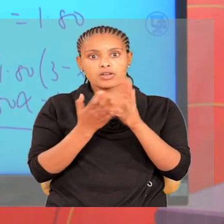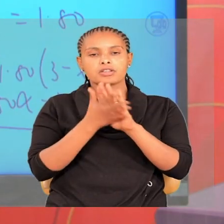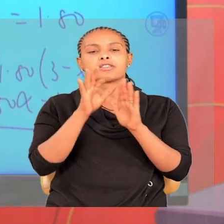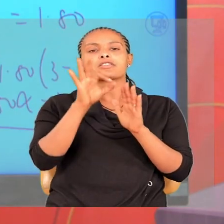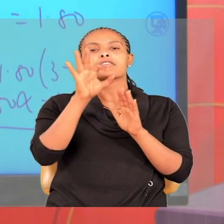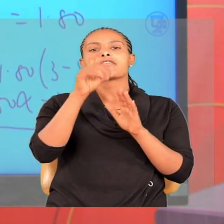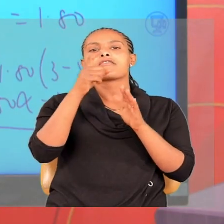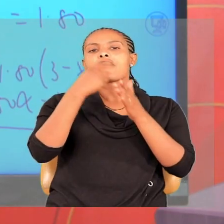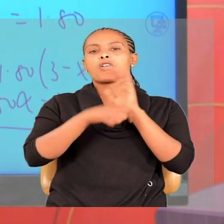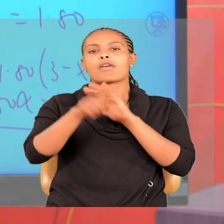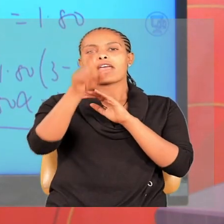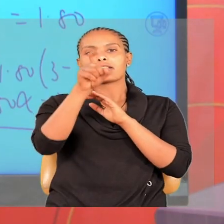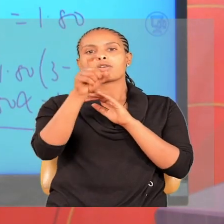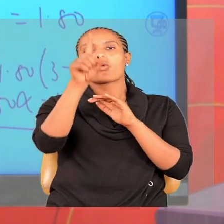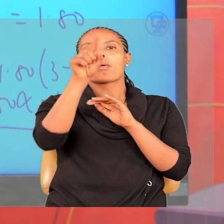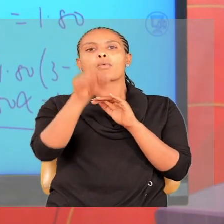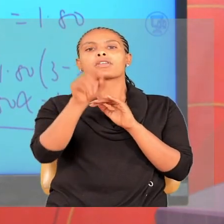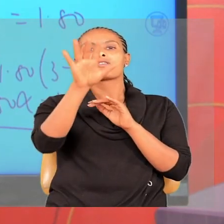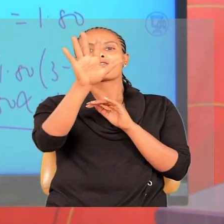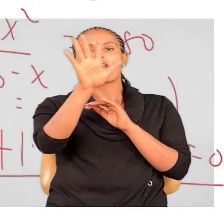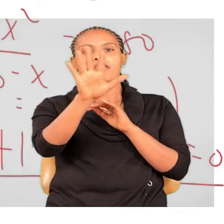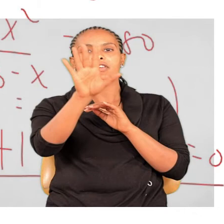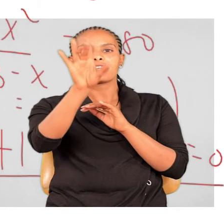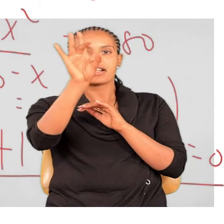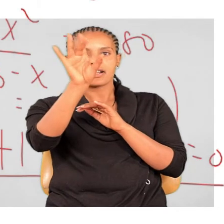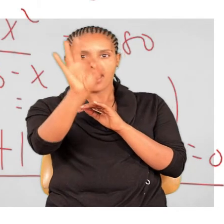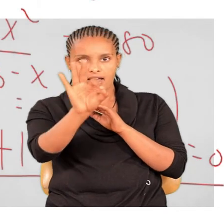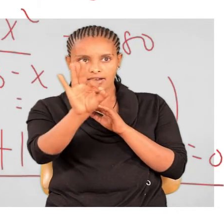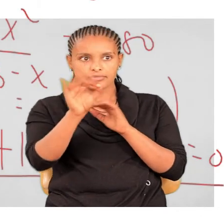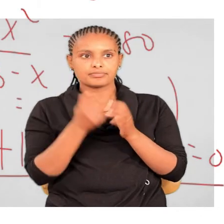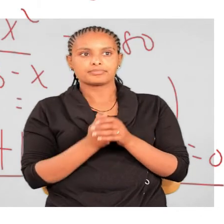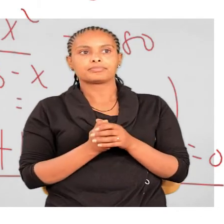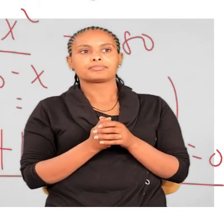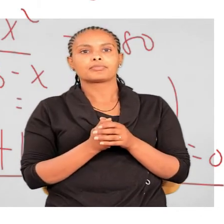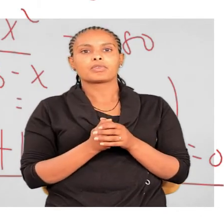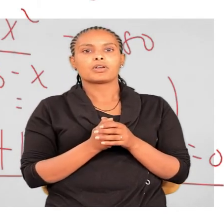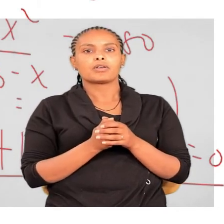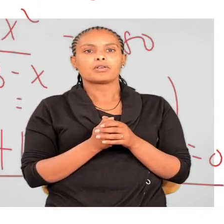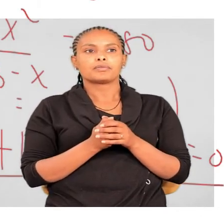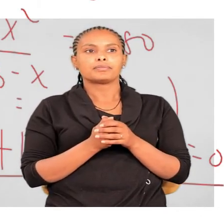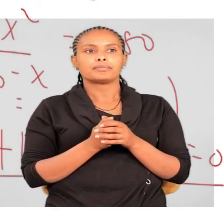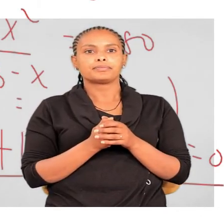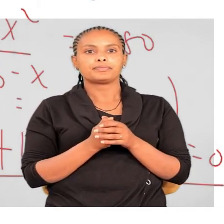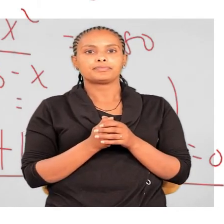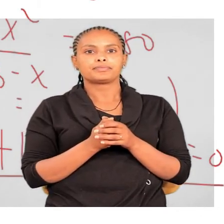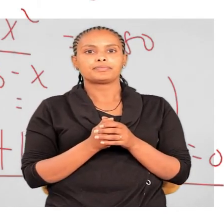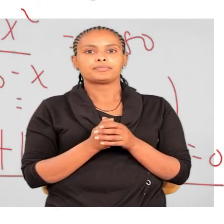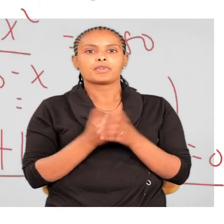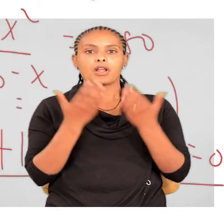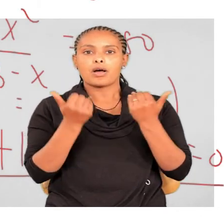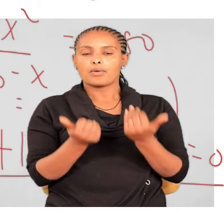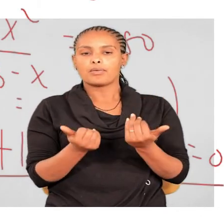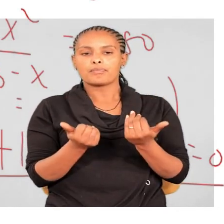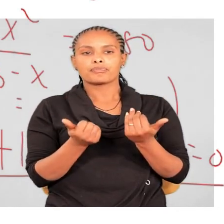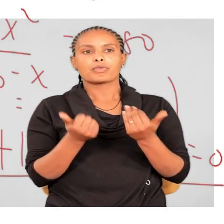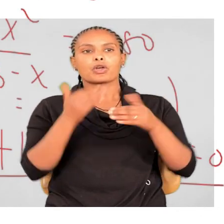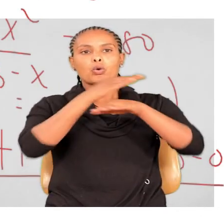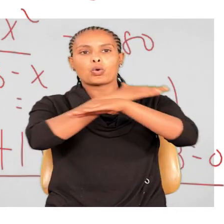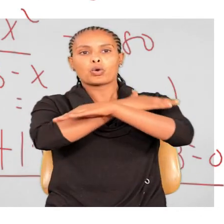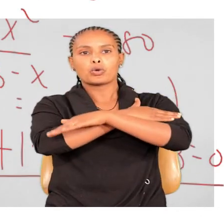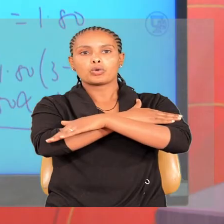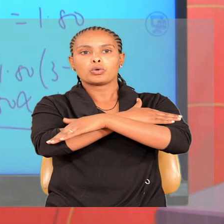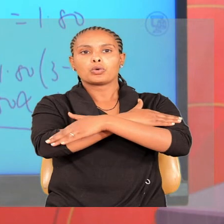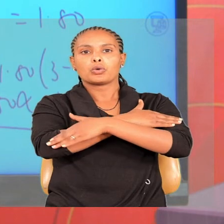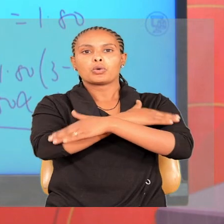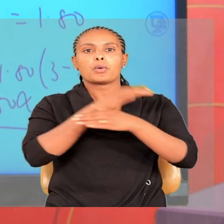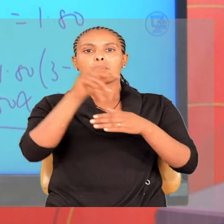of x is 1.59. The value of x equal 1.59. Now, equilibrium